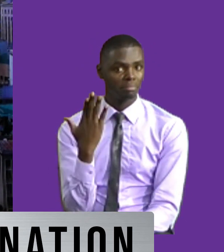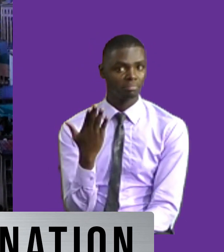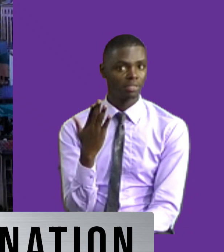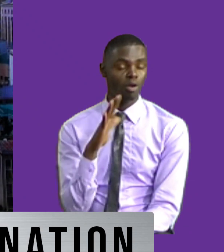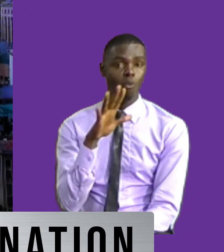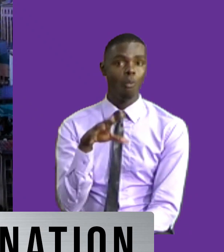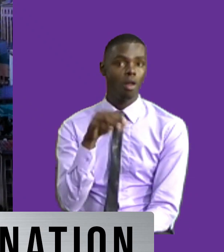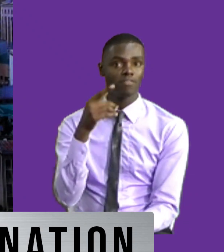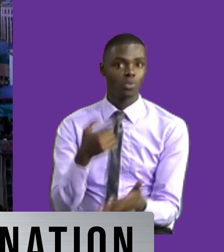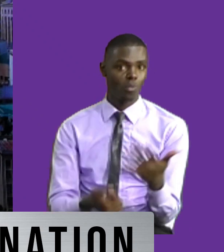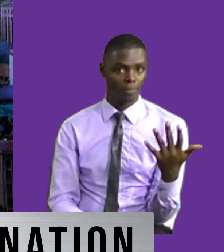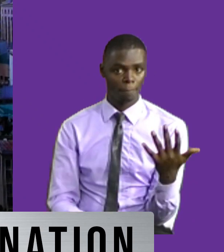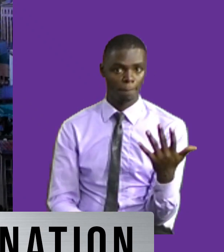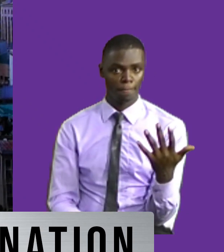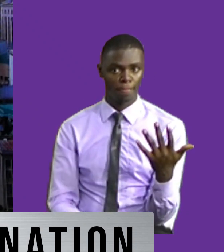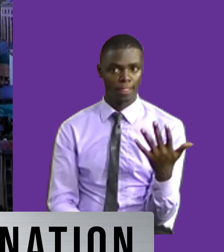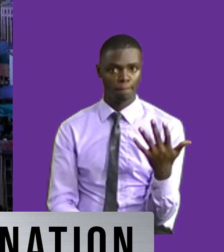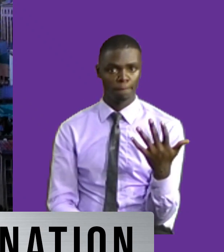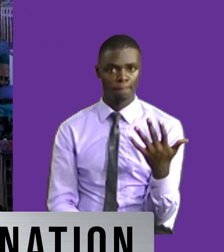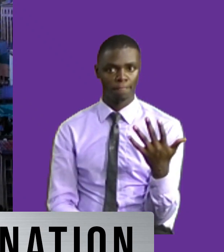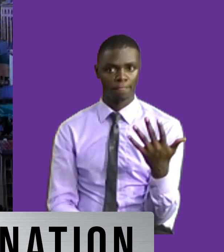would find probably